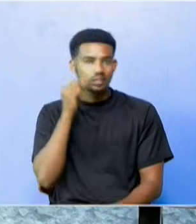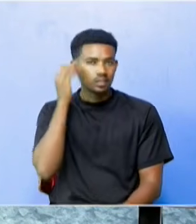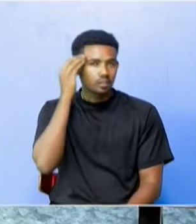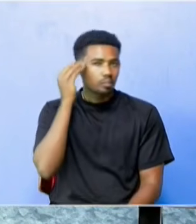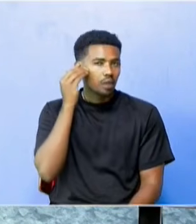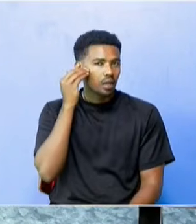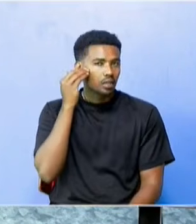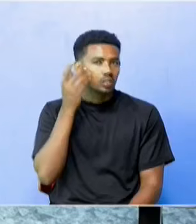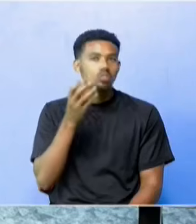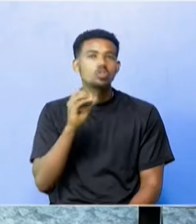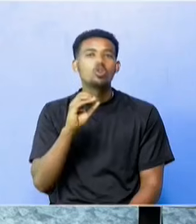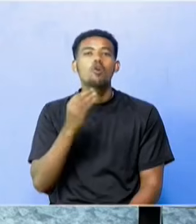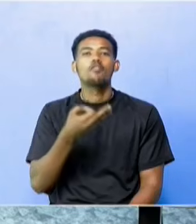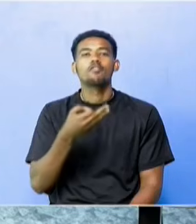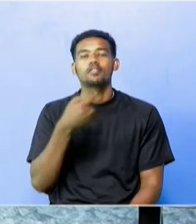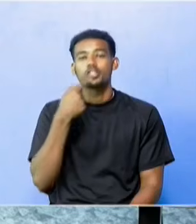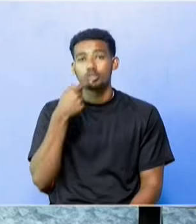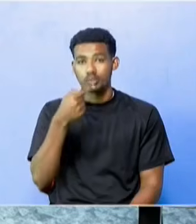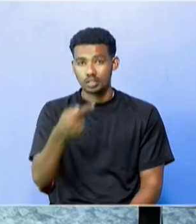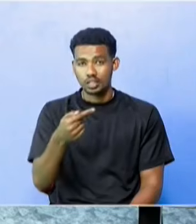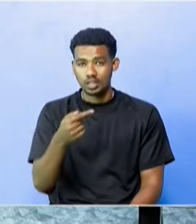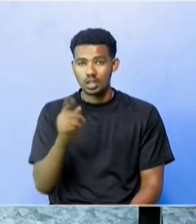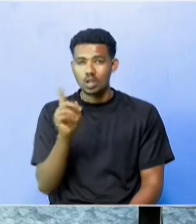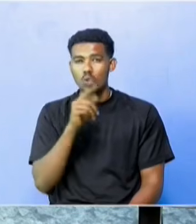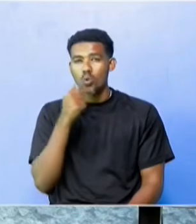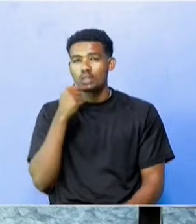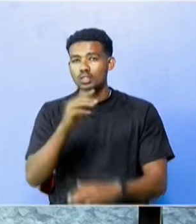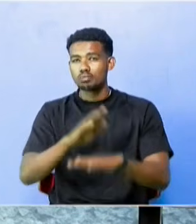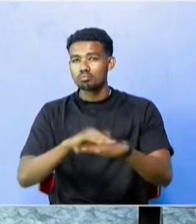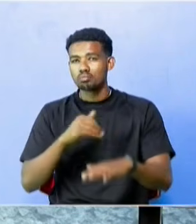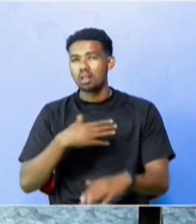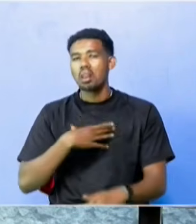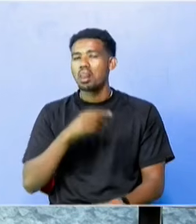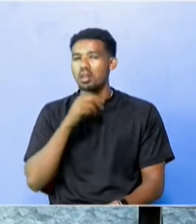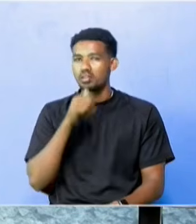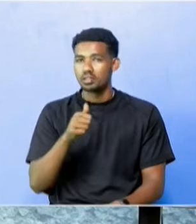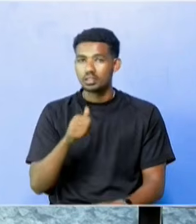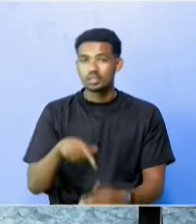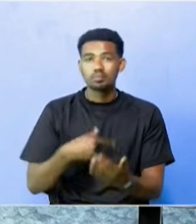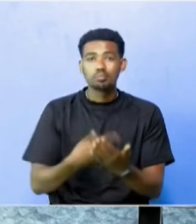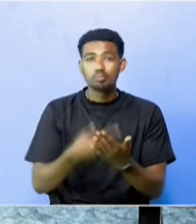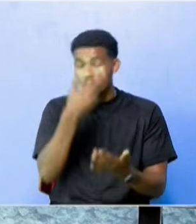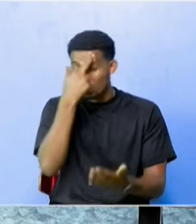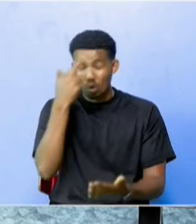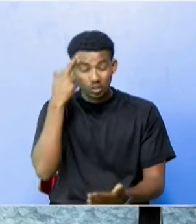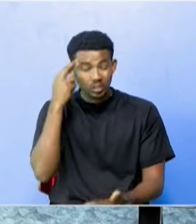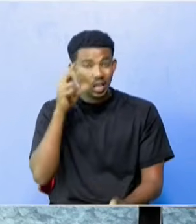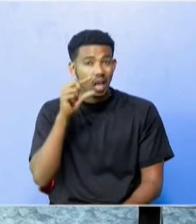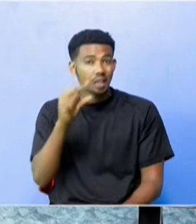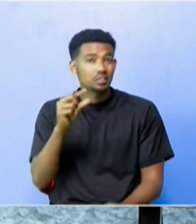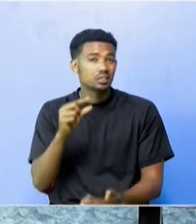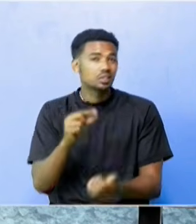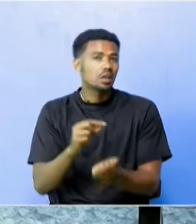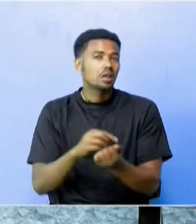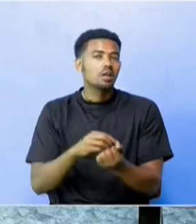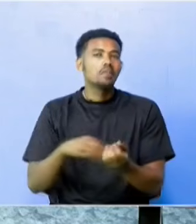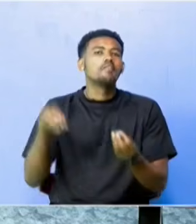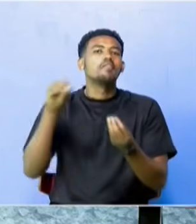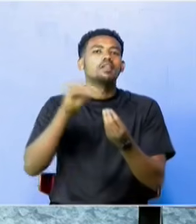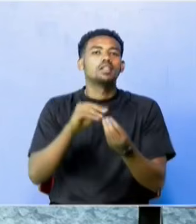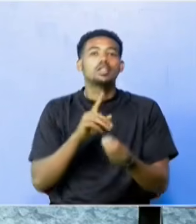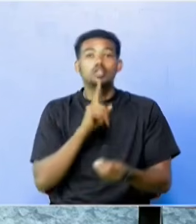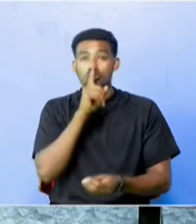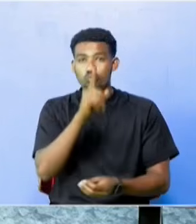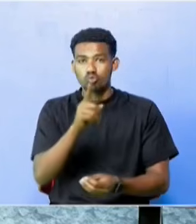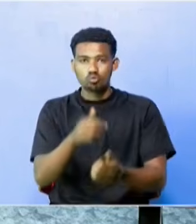speaker. Yes? Why do we call it unlikely? Because it is what? A little bit farther than the truth. Like, for